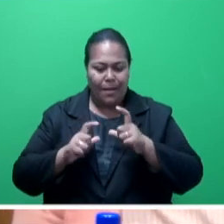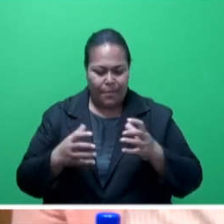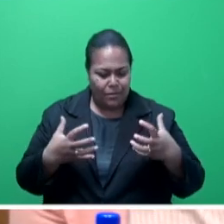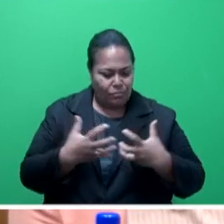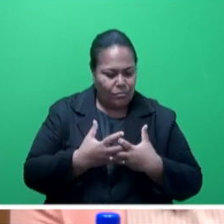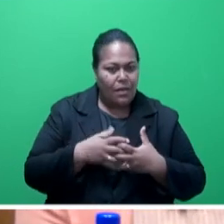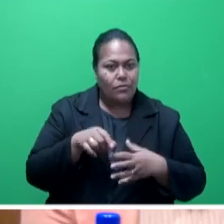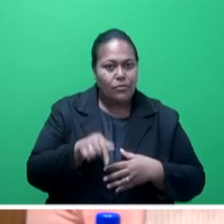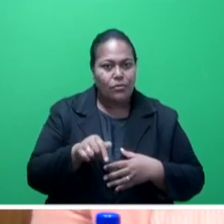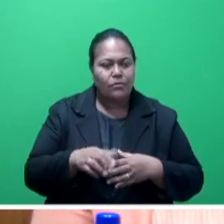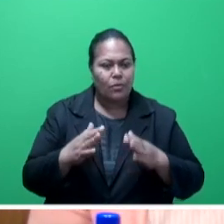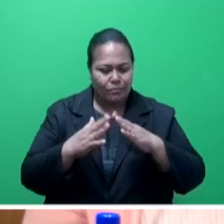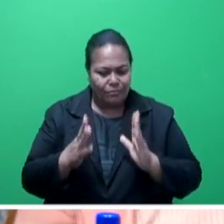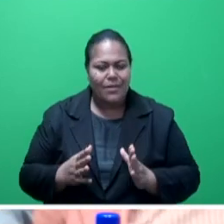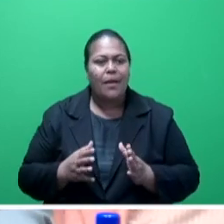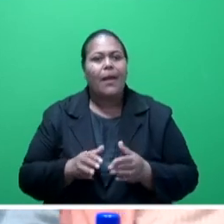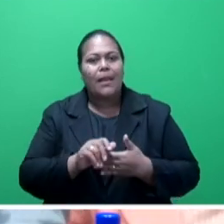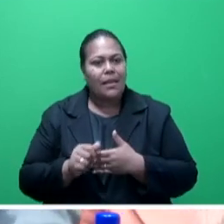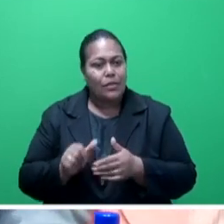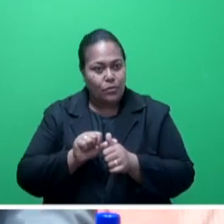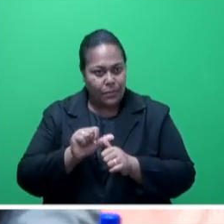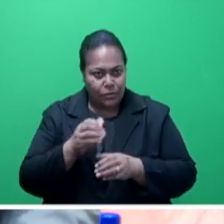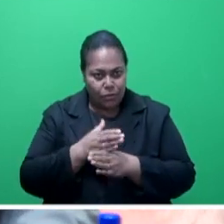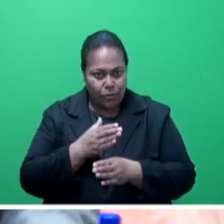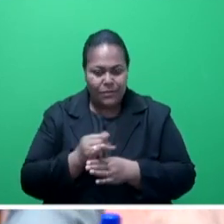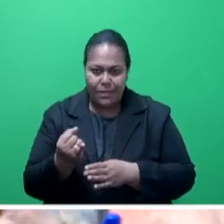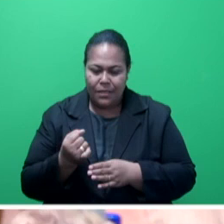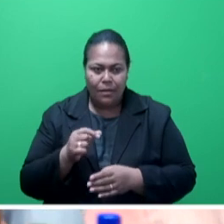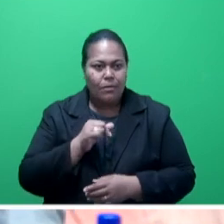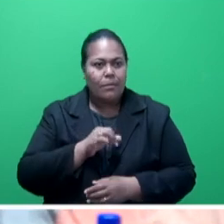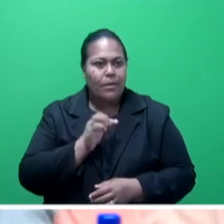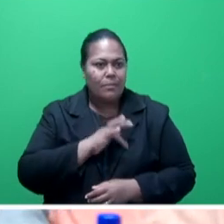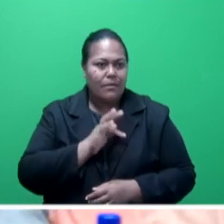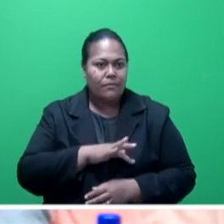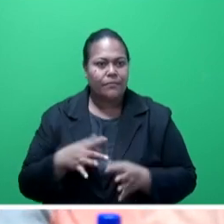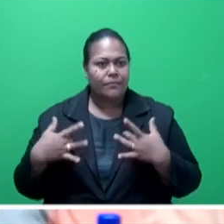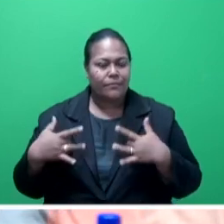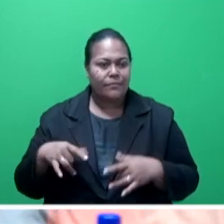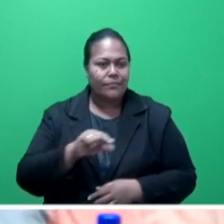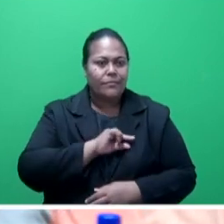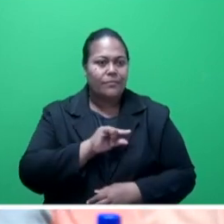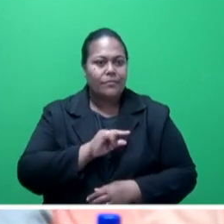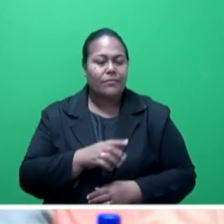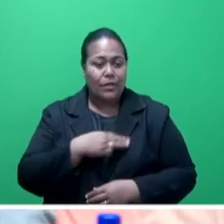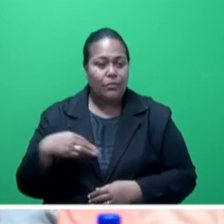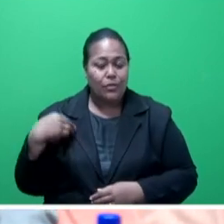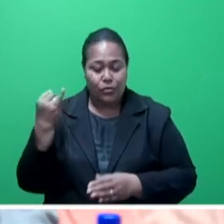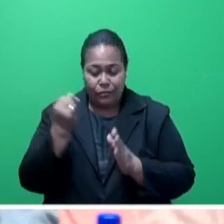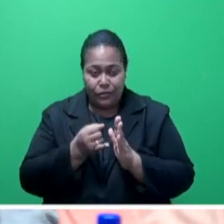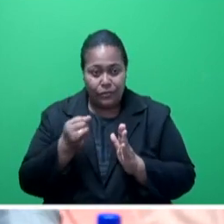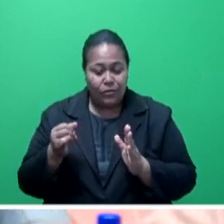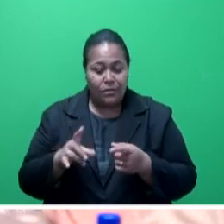to jobs, better jobs, income, and therefore better quality of life. Mr. Speaker, sir, the Ministry of Infrastructure and Meteorological